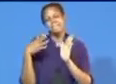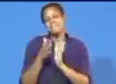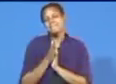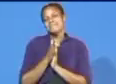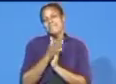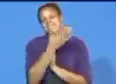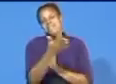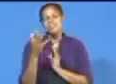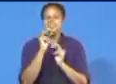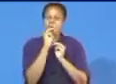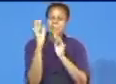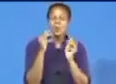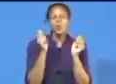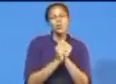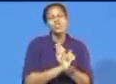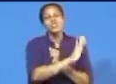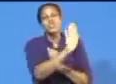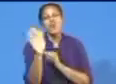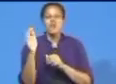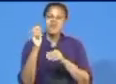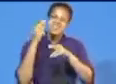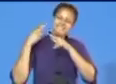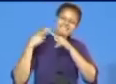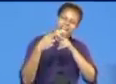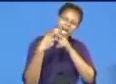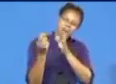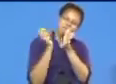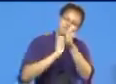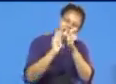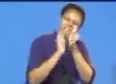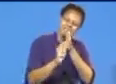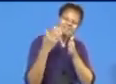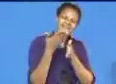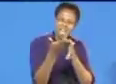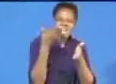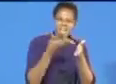There's a miracle with your name written on it.